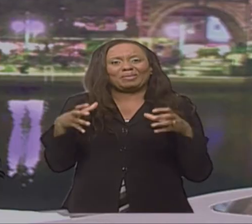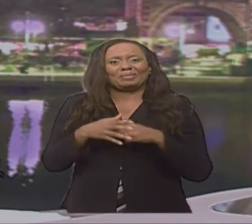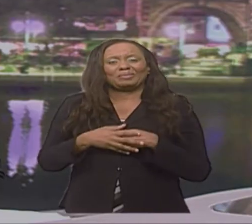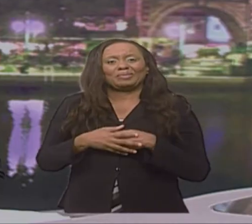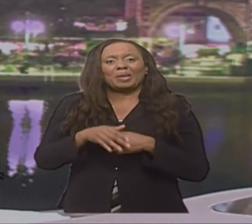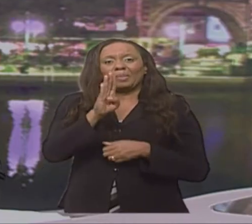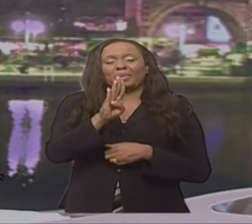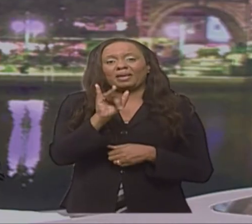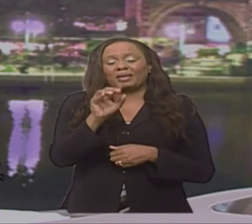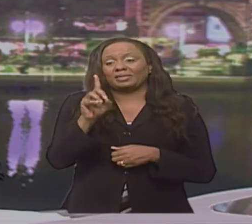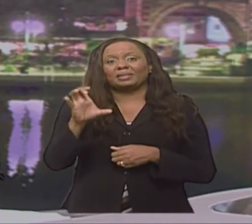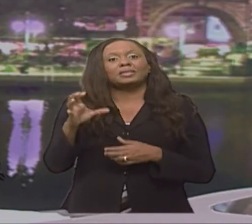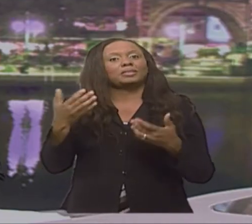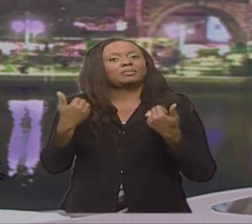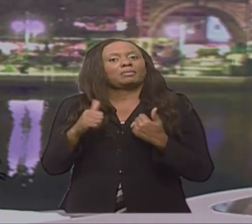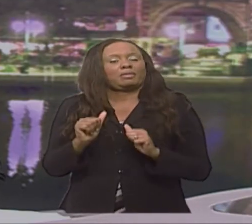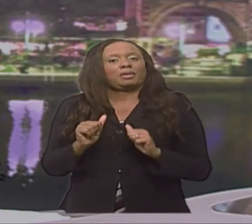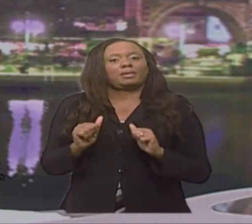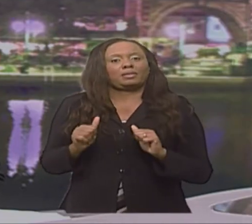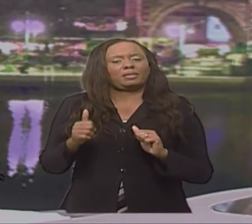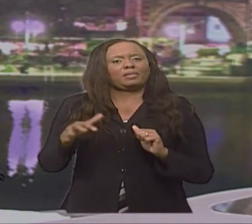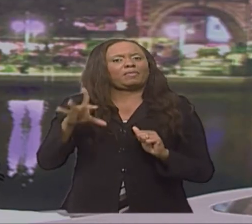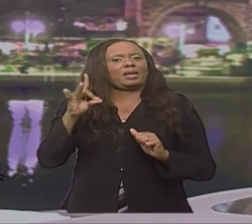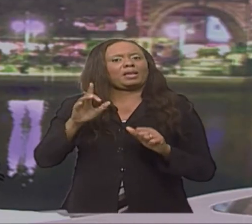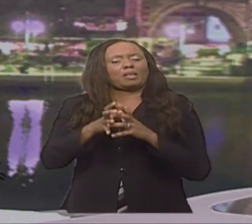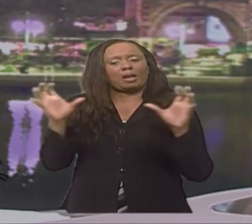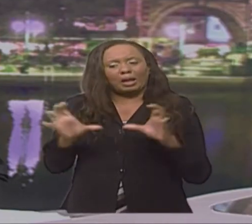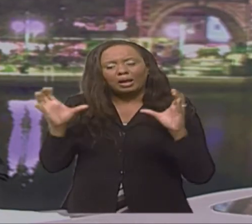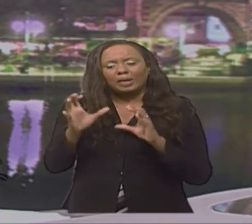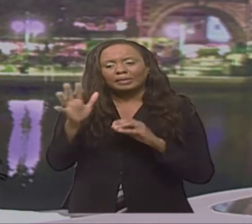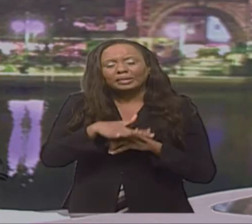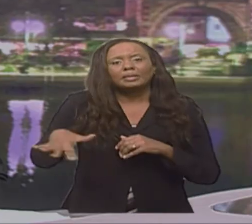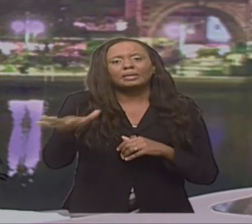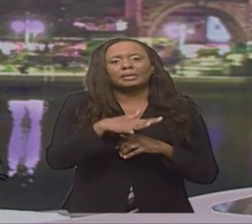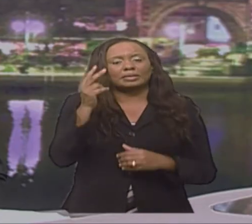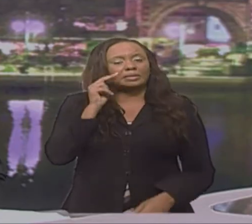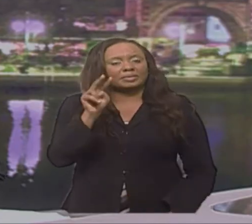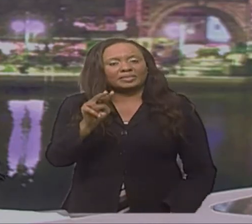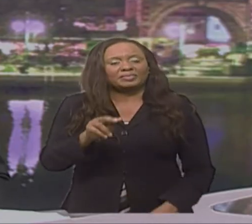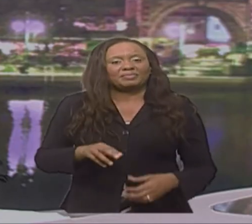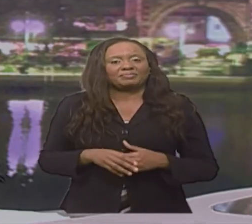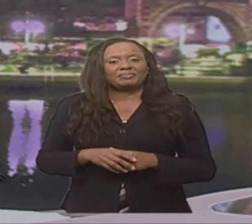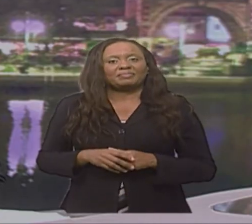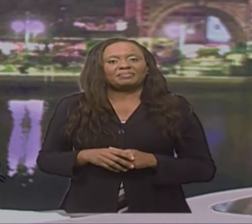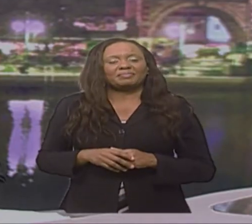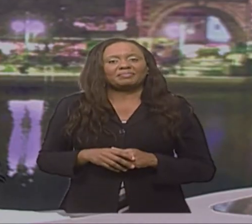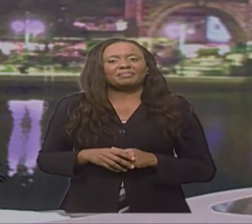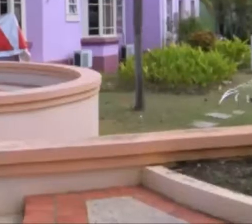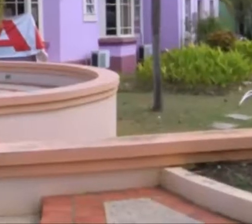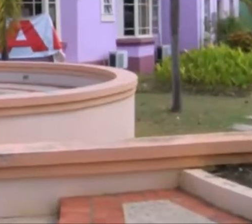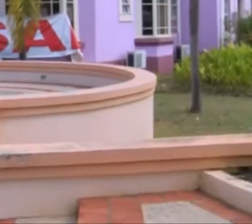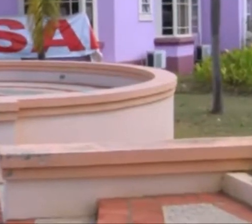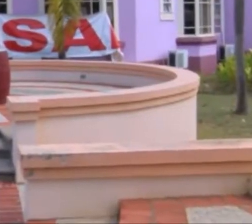Trotman, says her organization continues to seek out ways to encourage activity in the area. Our Shrika Griffith has more.